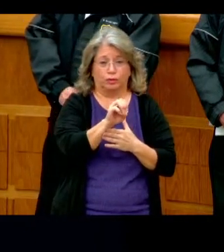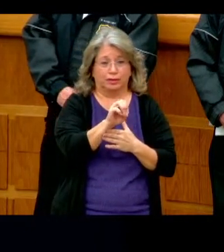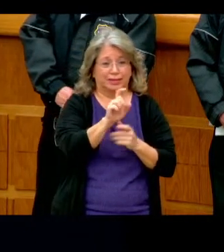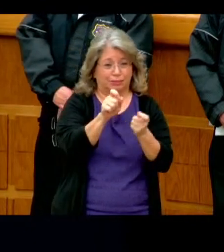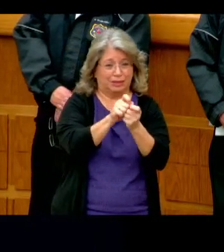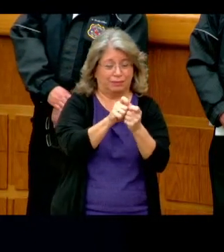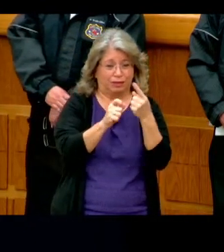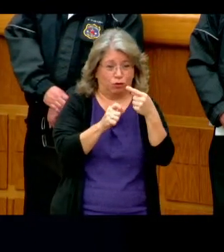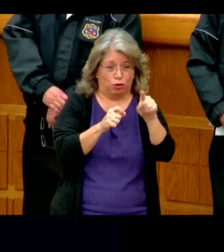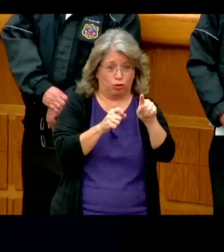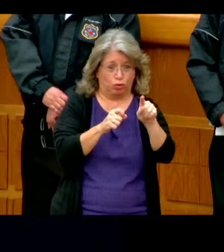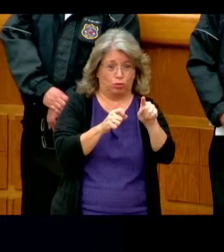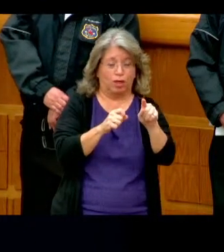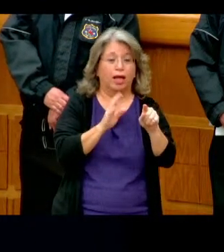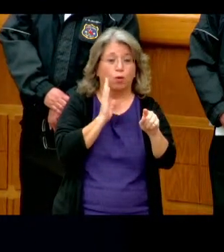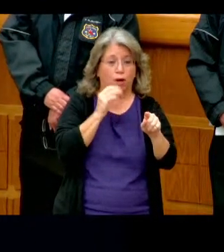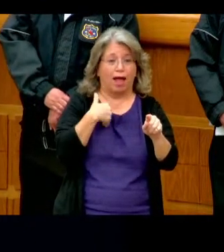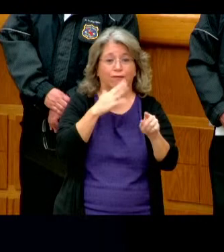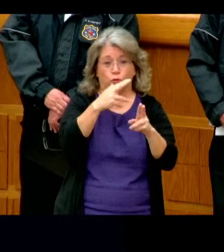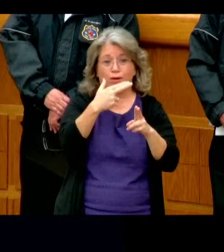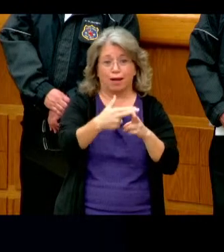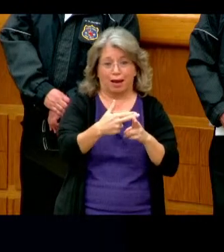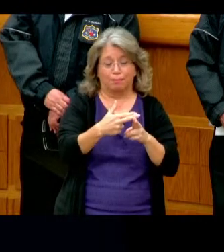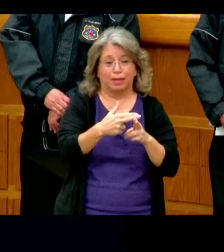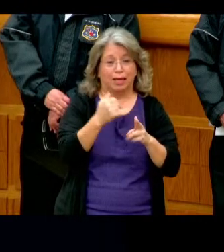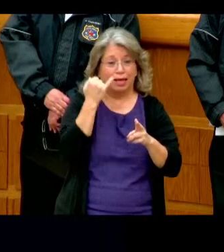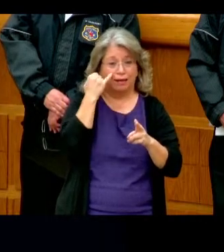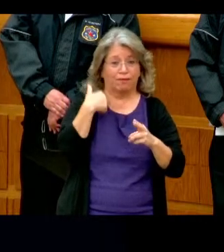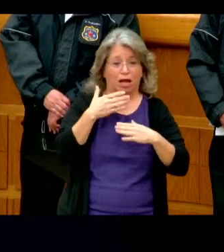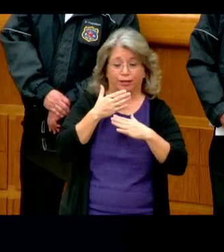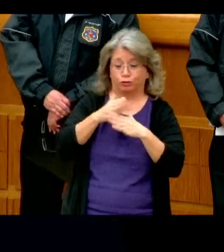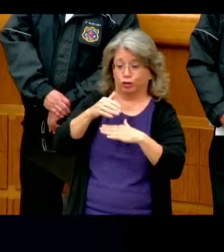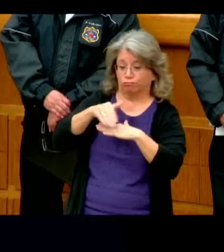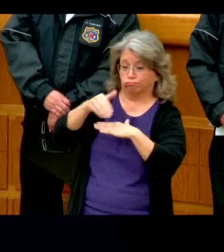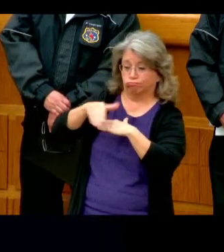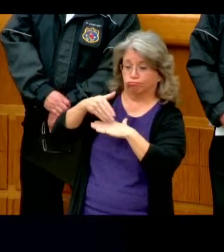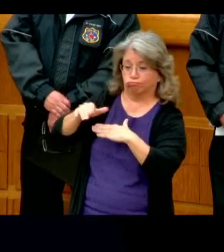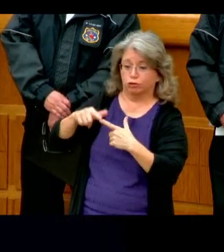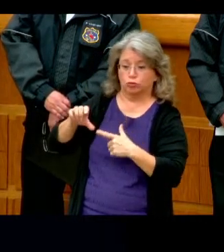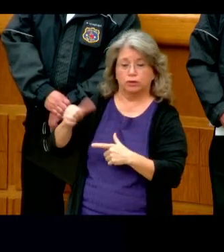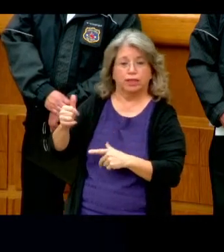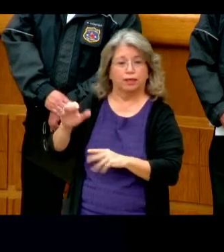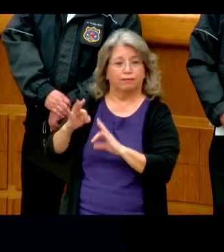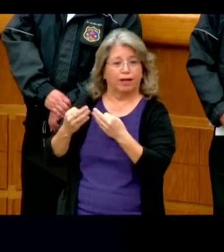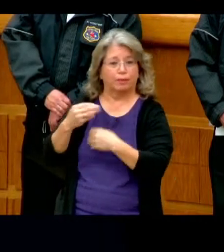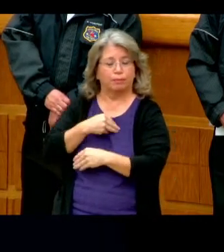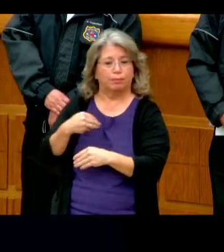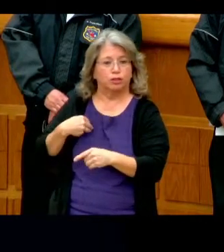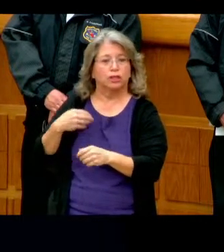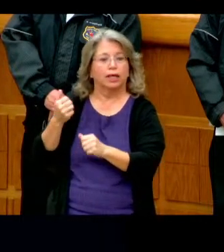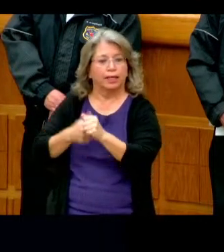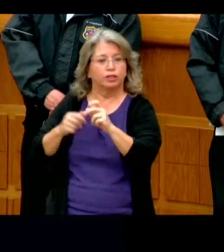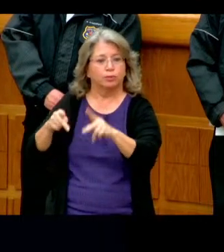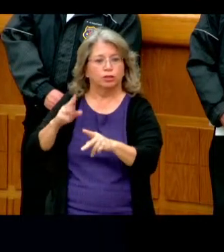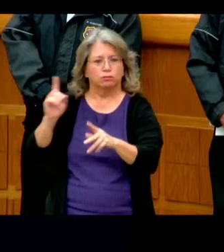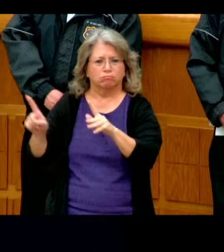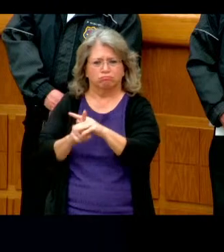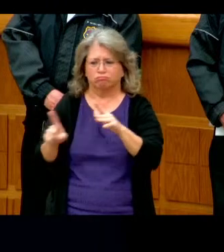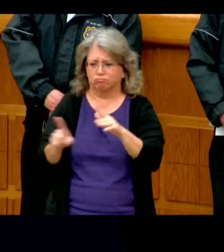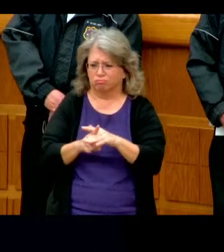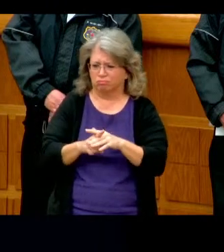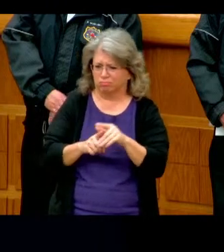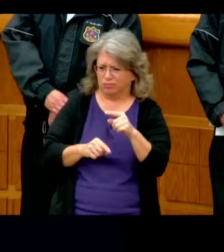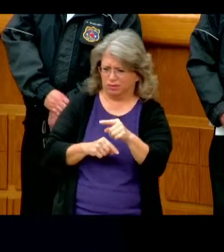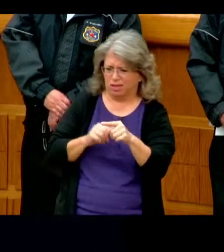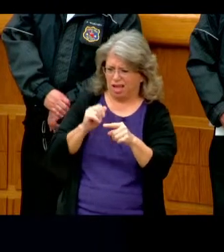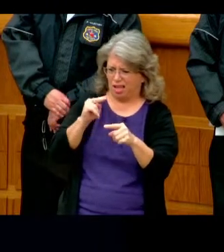is going to say Annette Rodriguez. So if I share it with 10 family members, every family member that comes in, they're going to say, Annette Rodriguez, you don't look